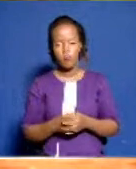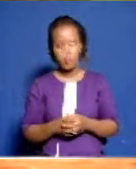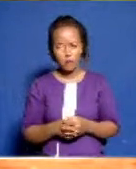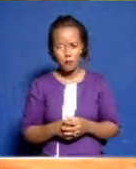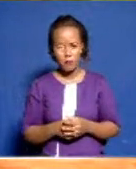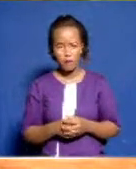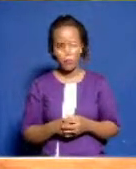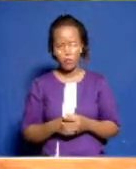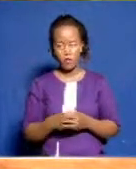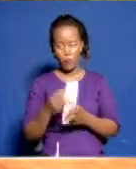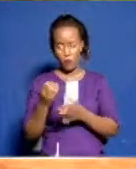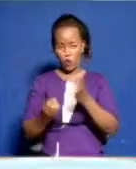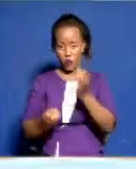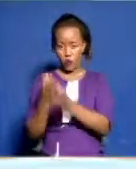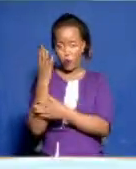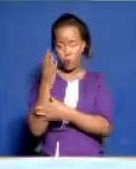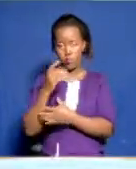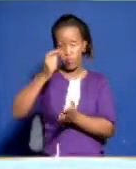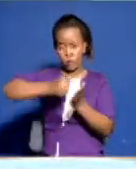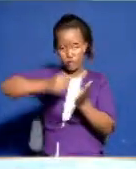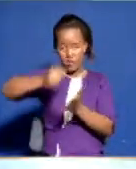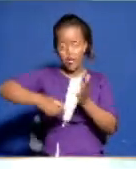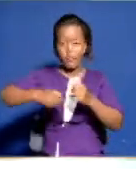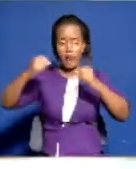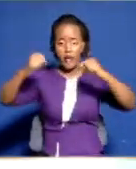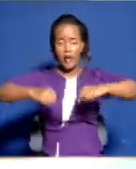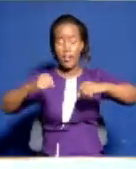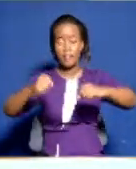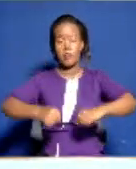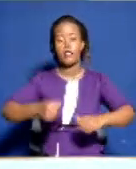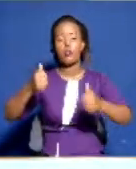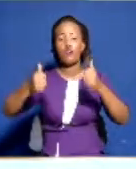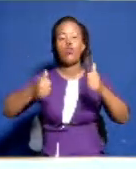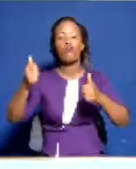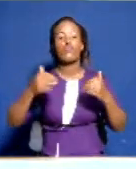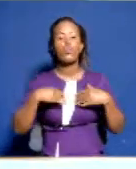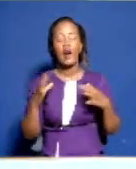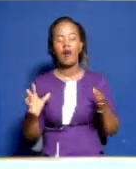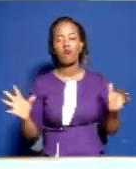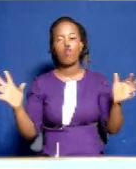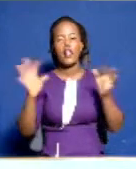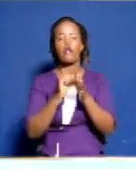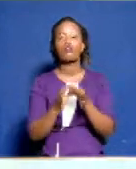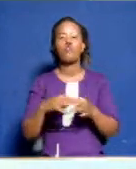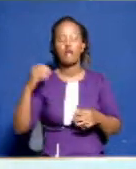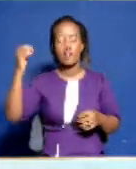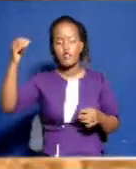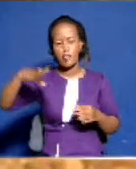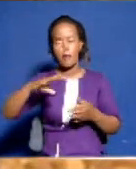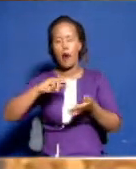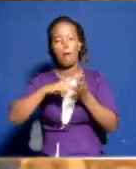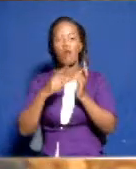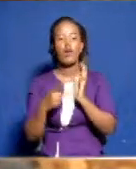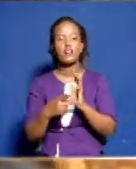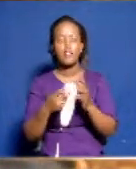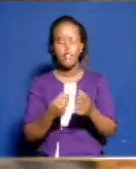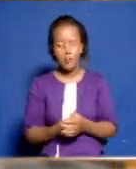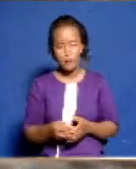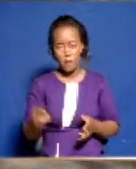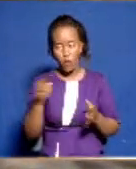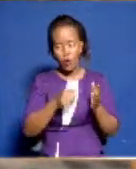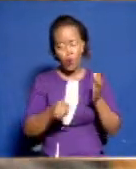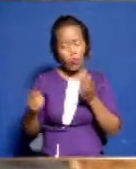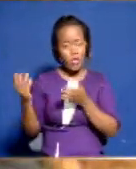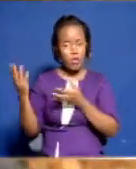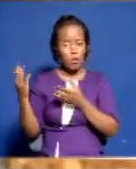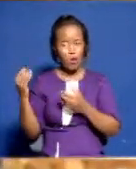is after they commenced the process of signing agreements that will pave way for connection to the last mile power connectivity project. Sasa ile tunangojea tu ni